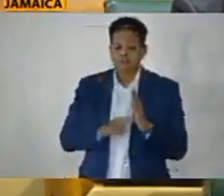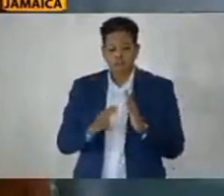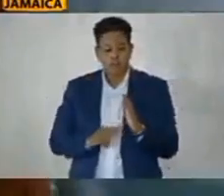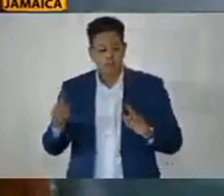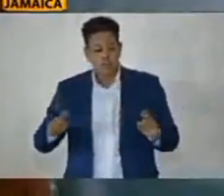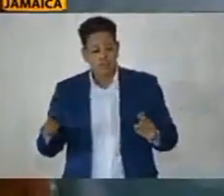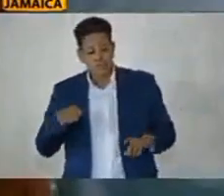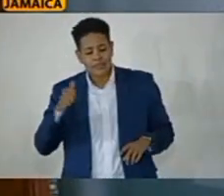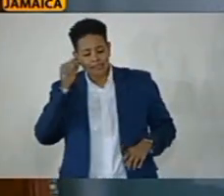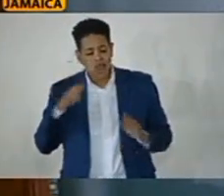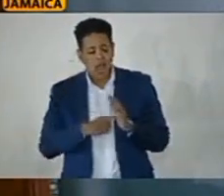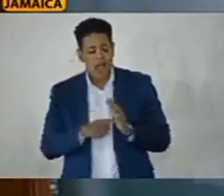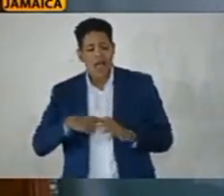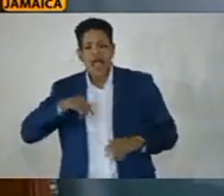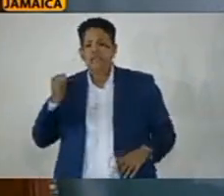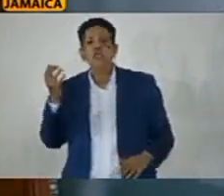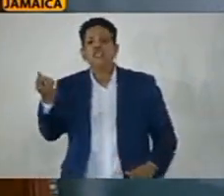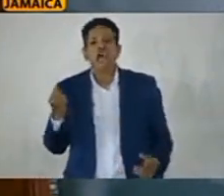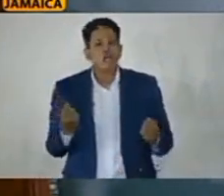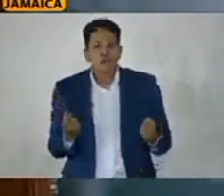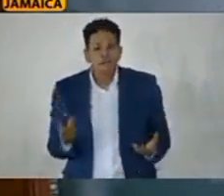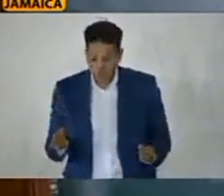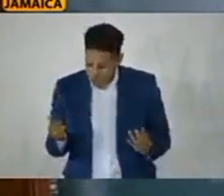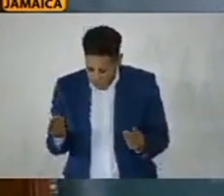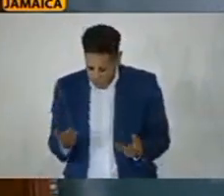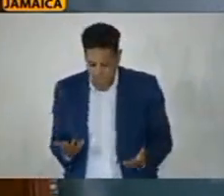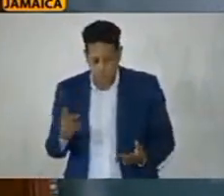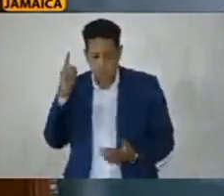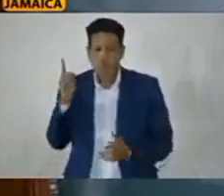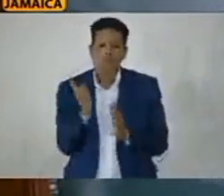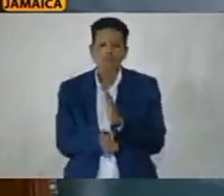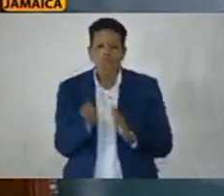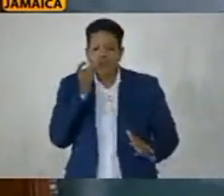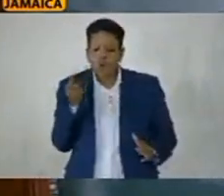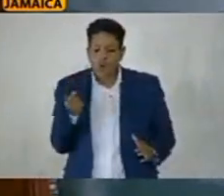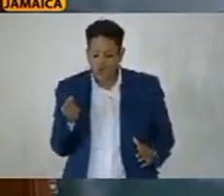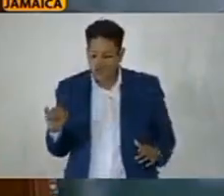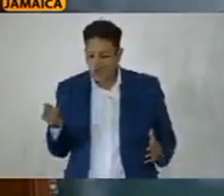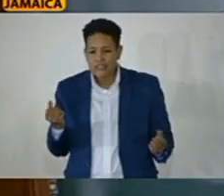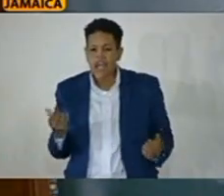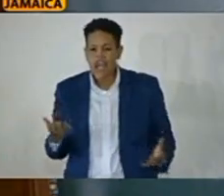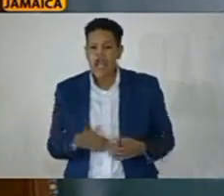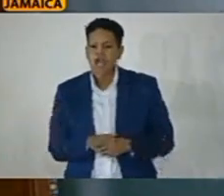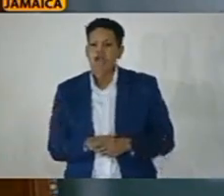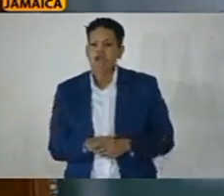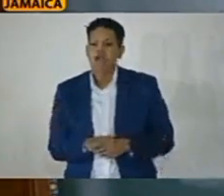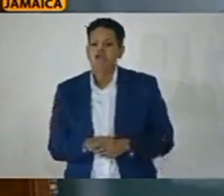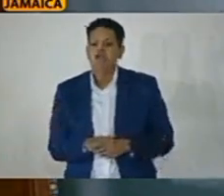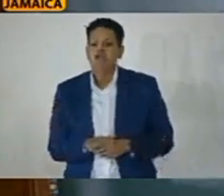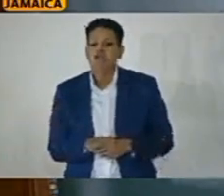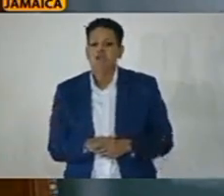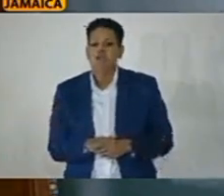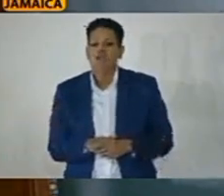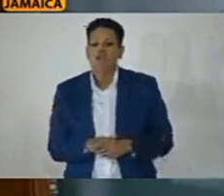just got the question on my desk 1 second ago. The member came to the office of